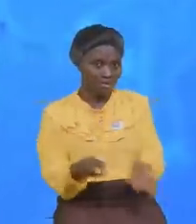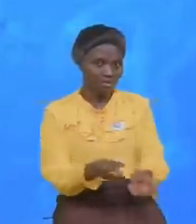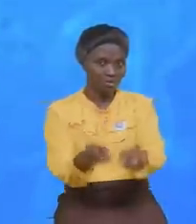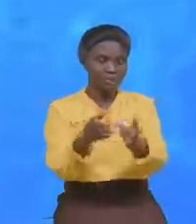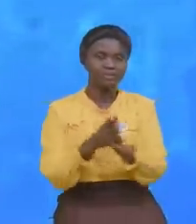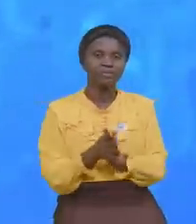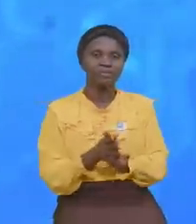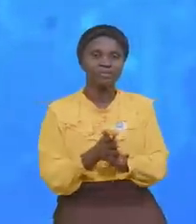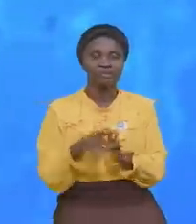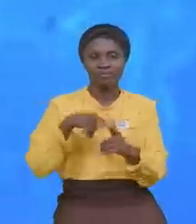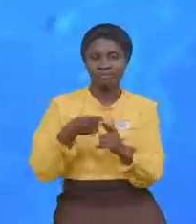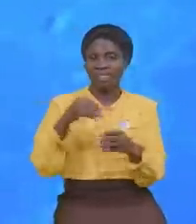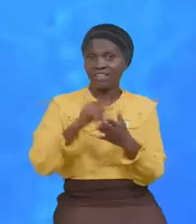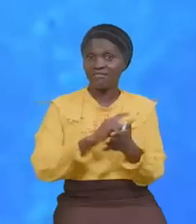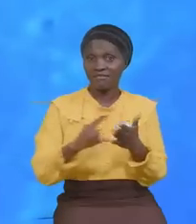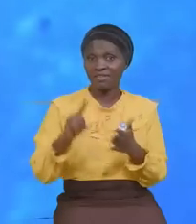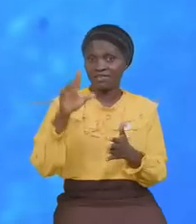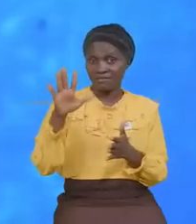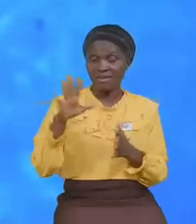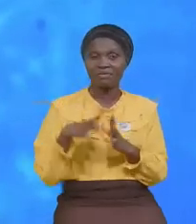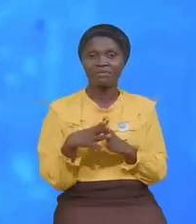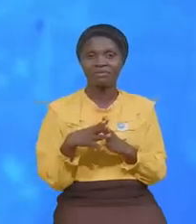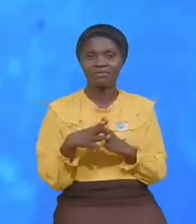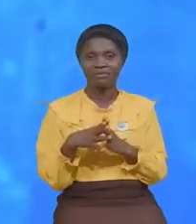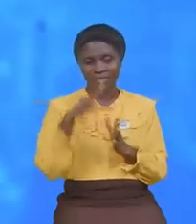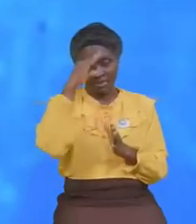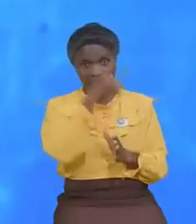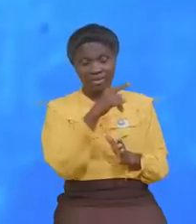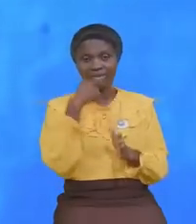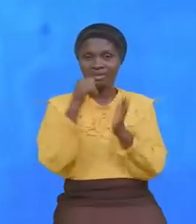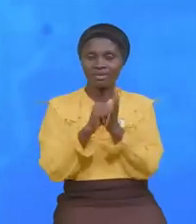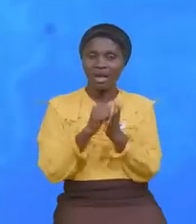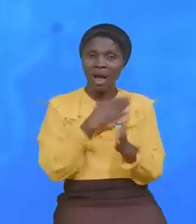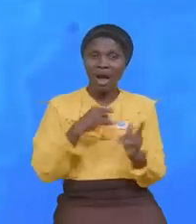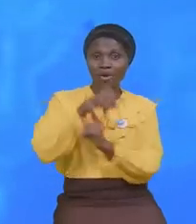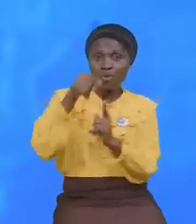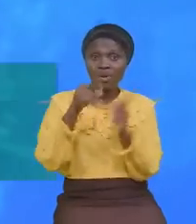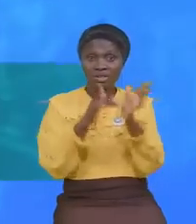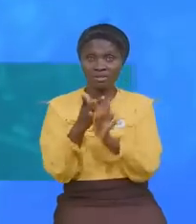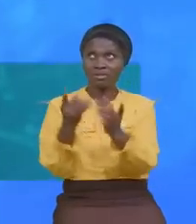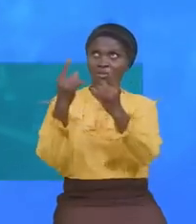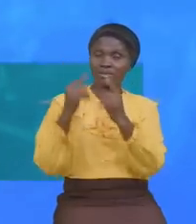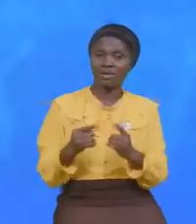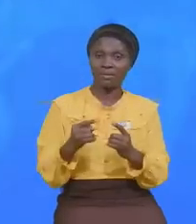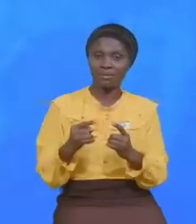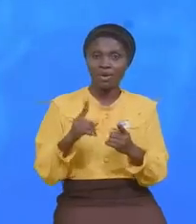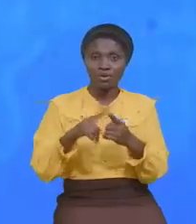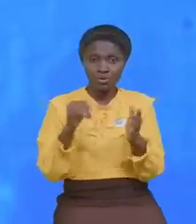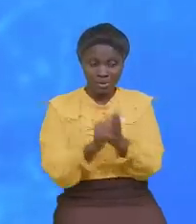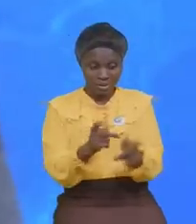And then in verse 5, it says, and when Jesus came to the